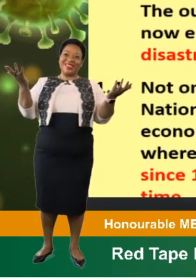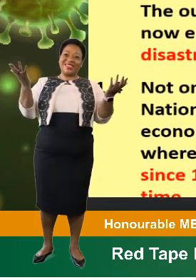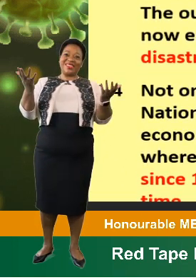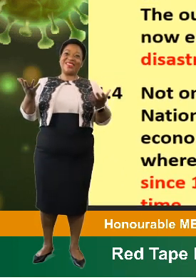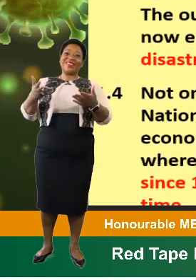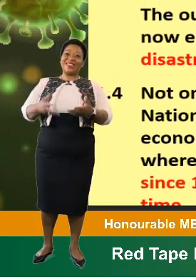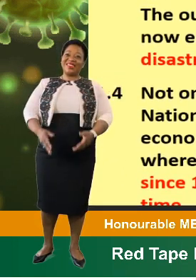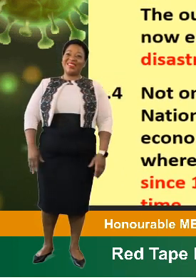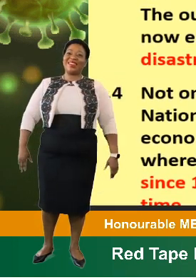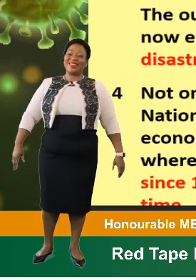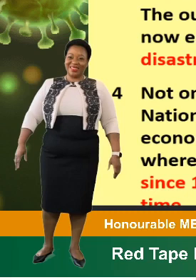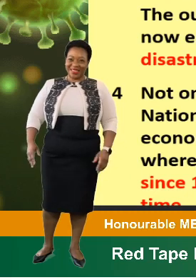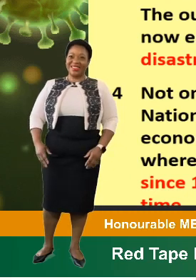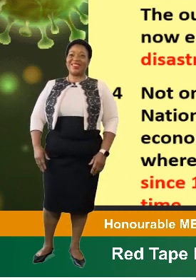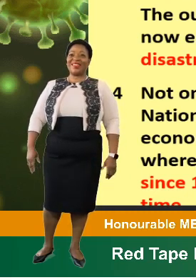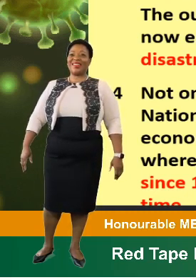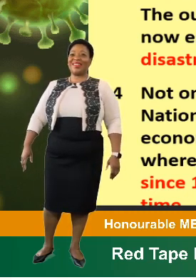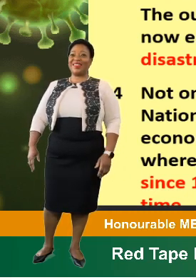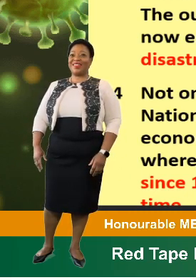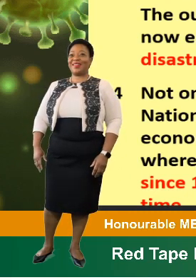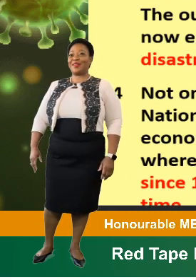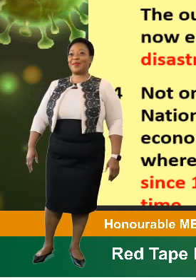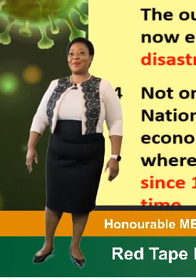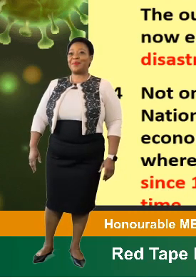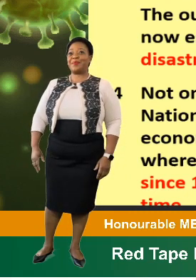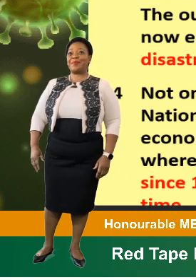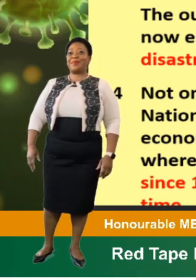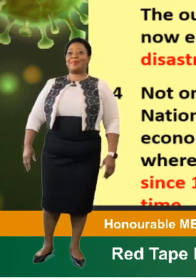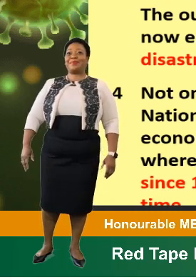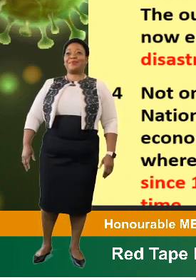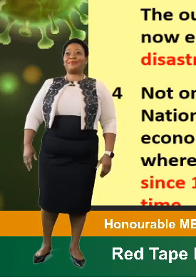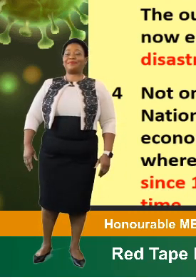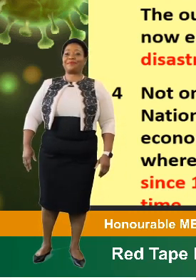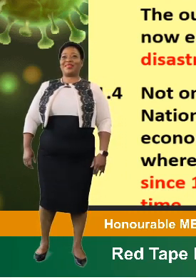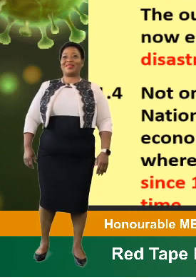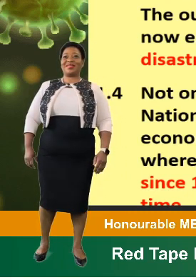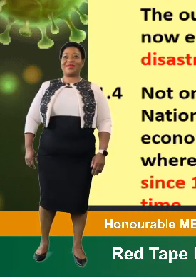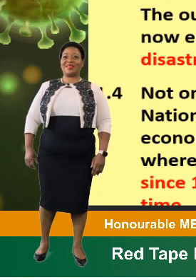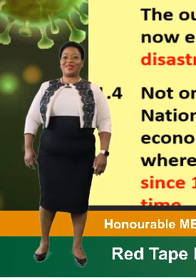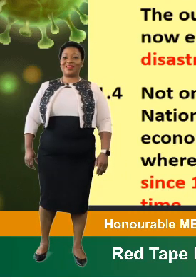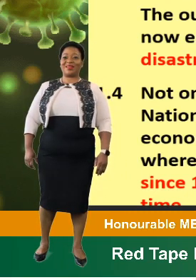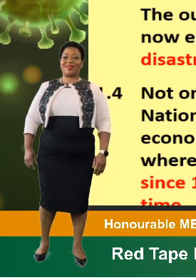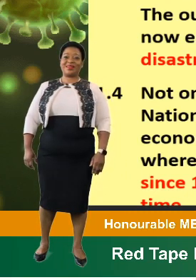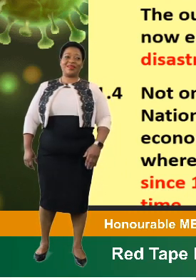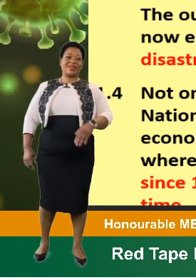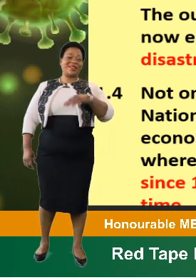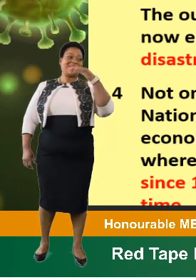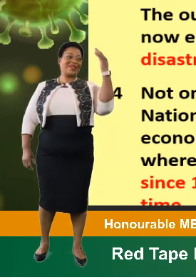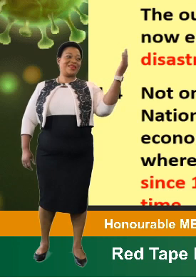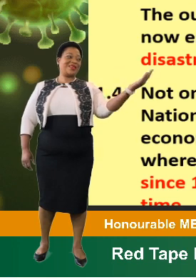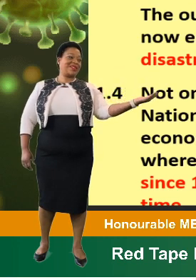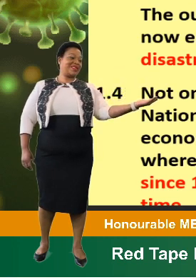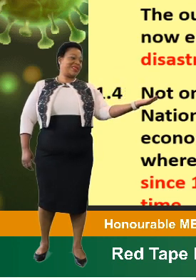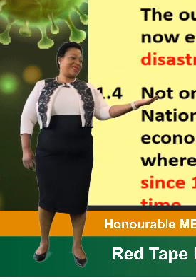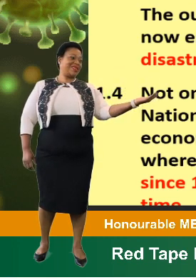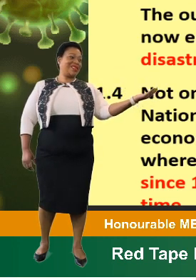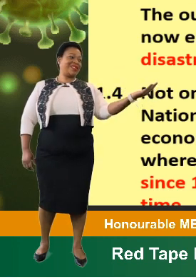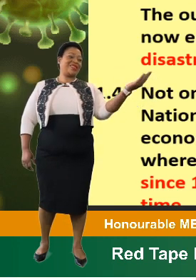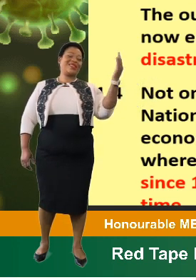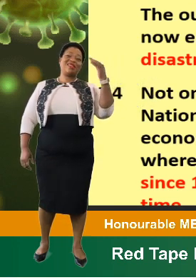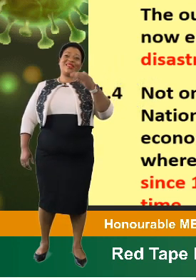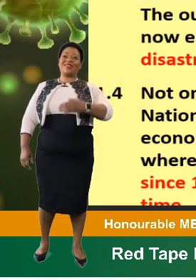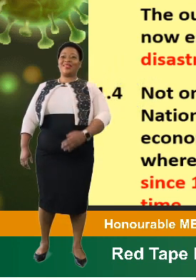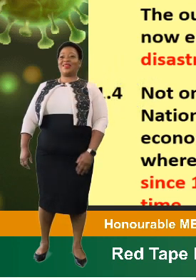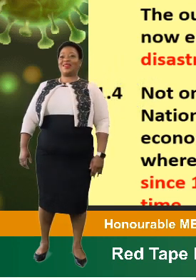pretty poor before COVID-19. Now it's moved basically from disastrous to